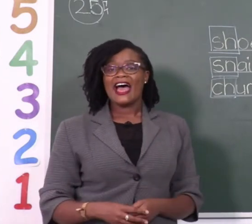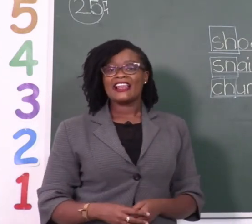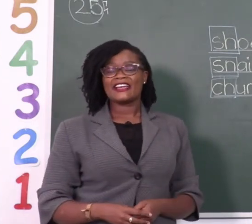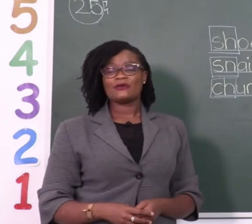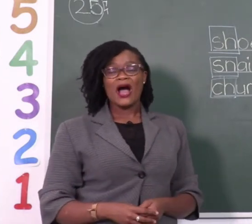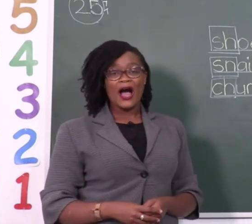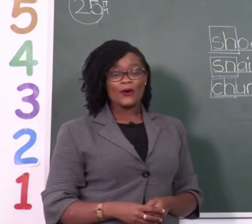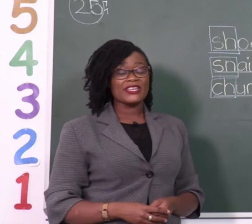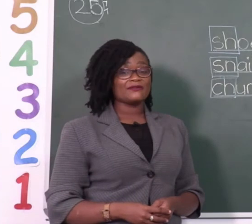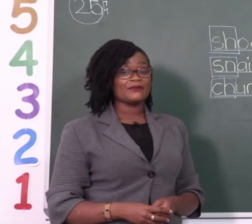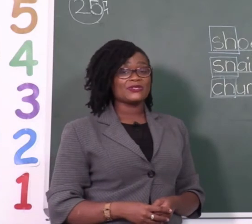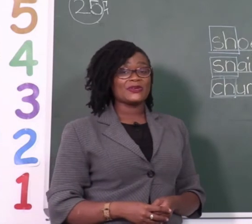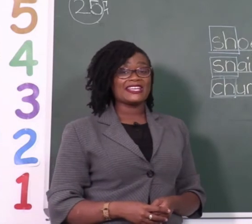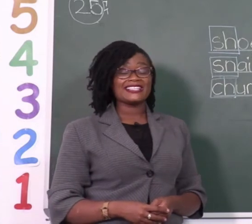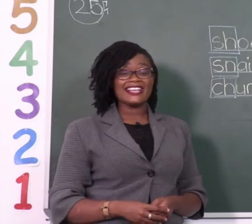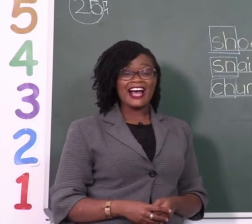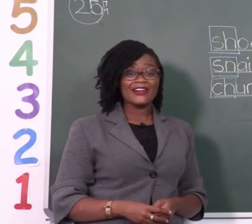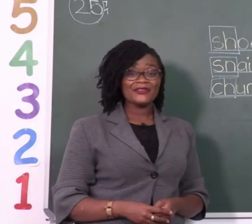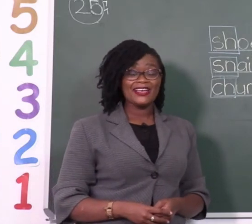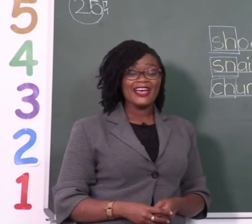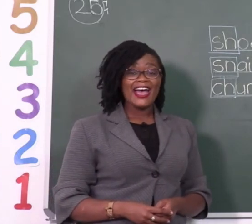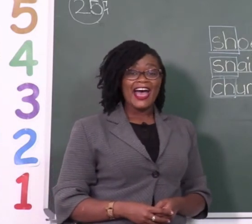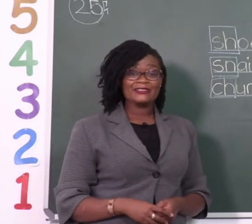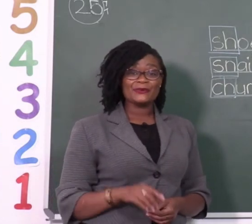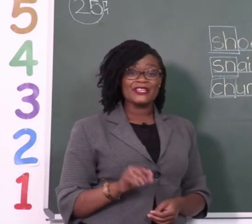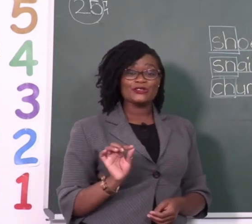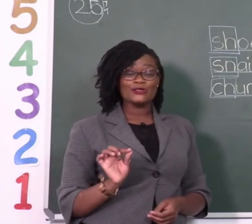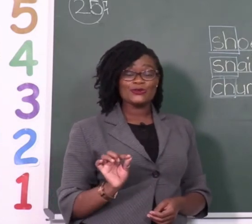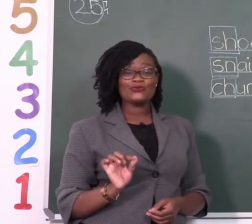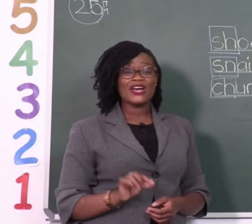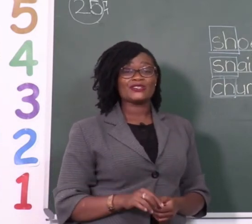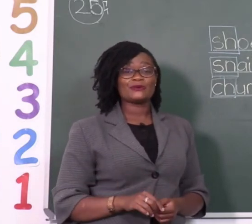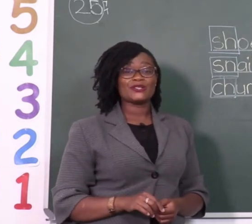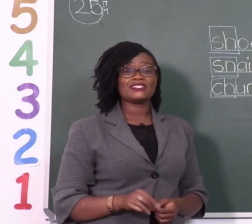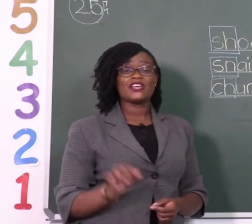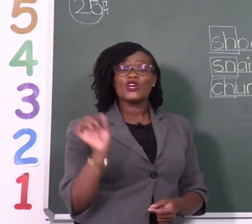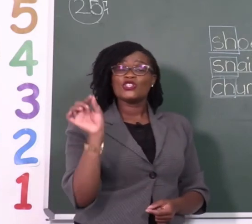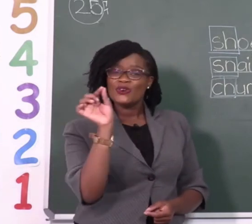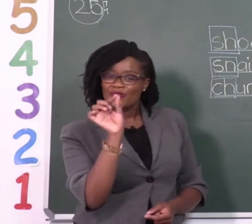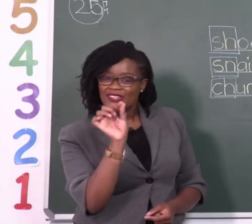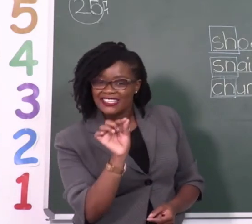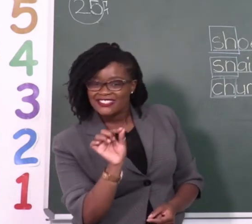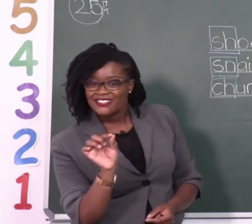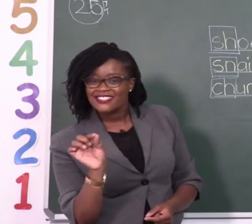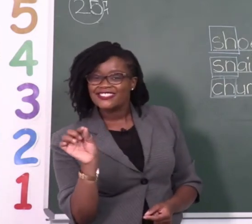loud like how we have been doing it now. And when you do find your words,